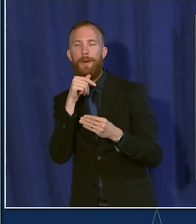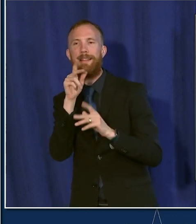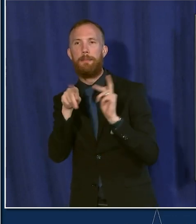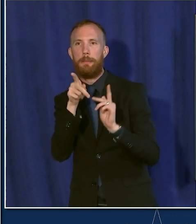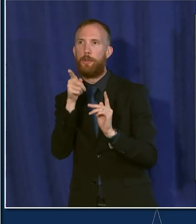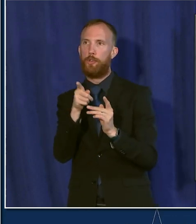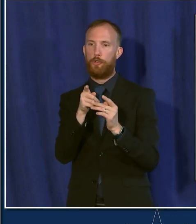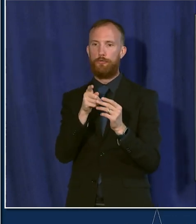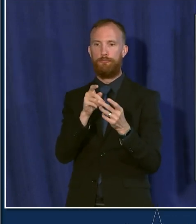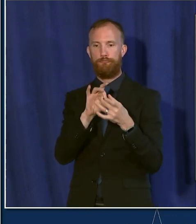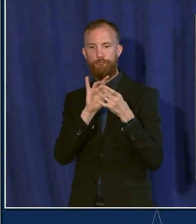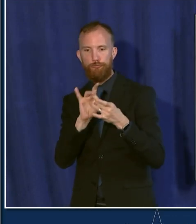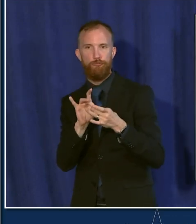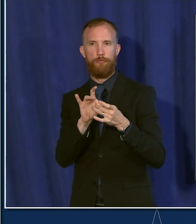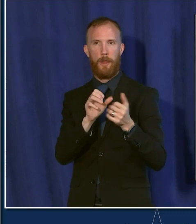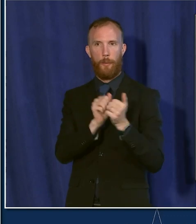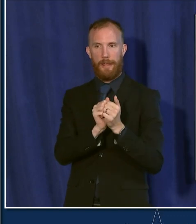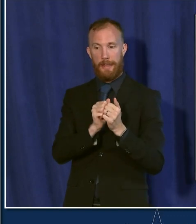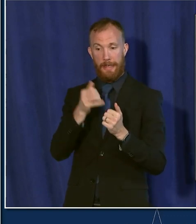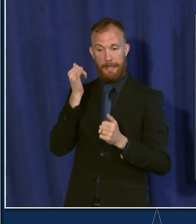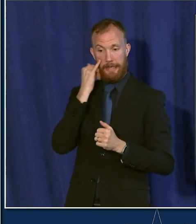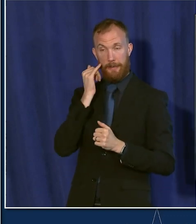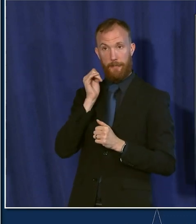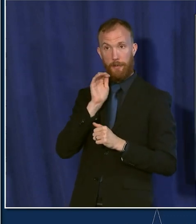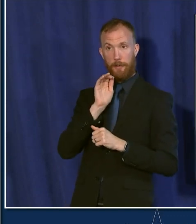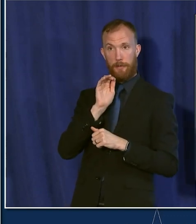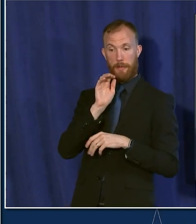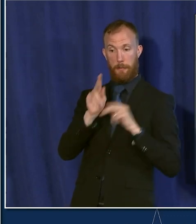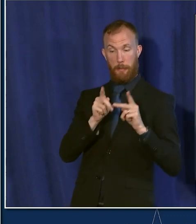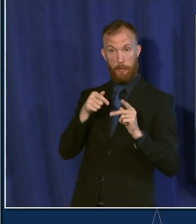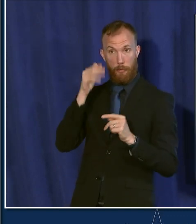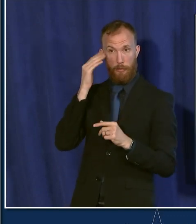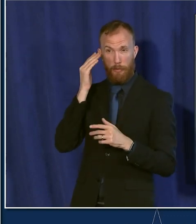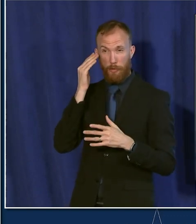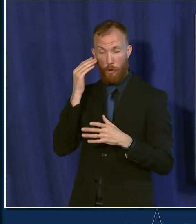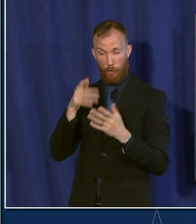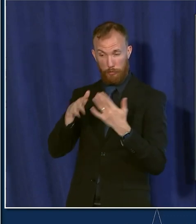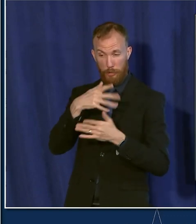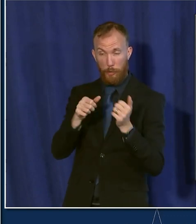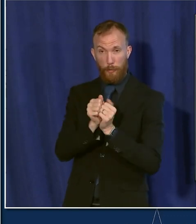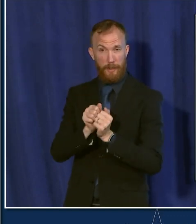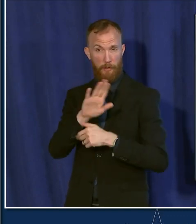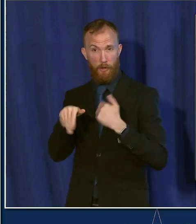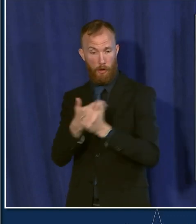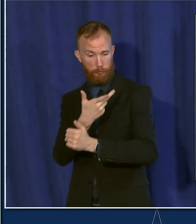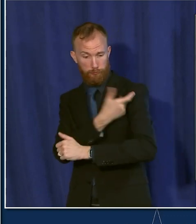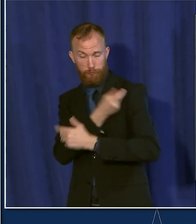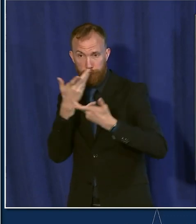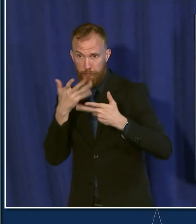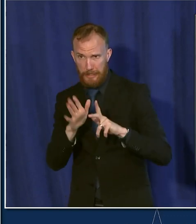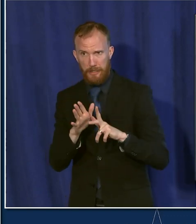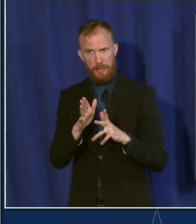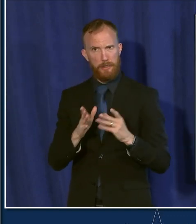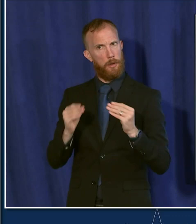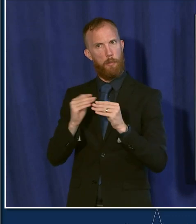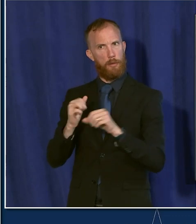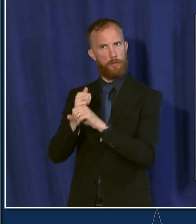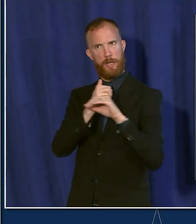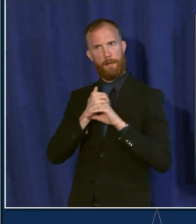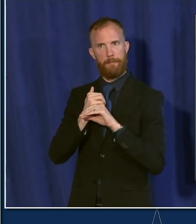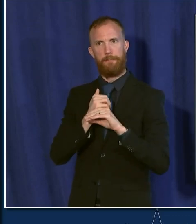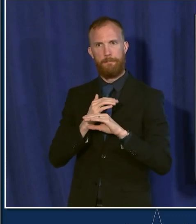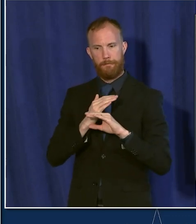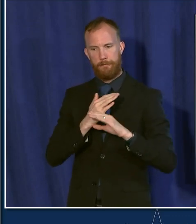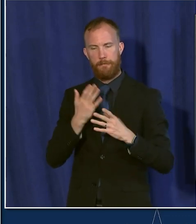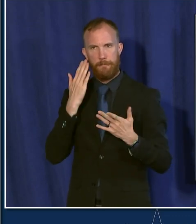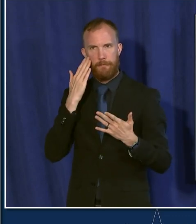with. If that is a very highly vaccinated network, that's generally protective, but it's not 100%. And so yeah, we're